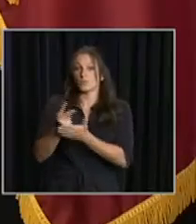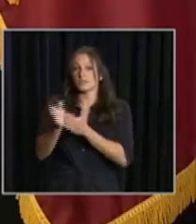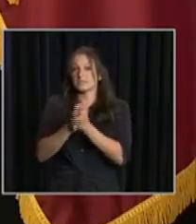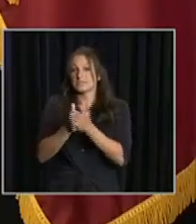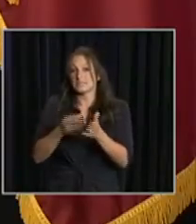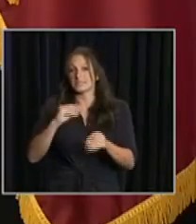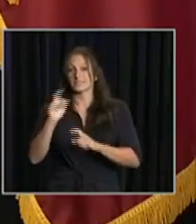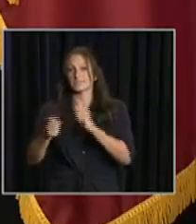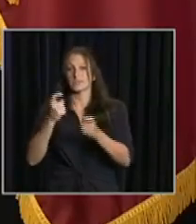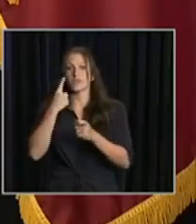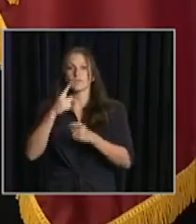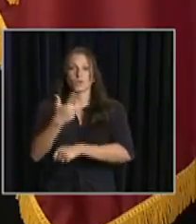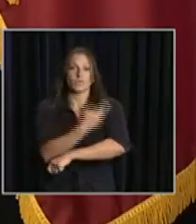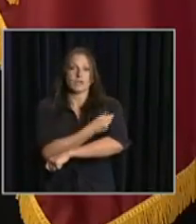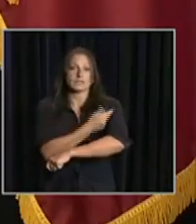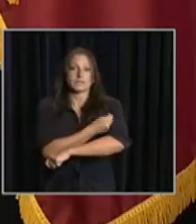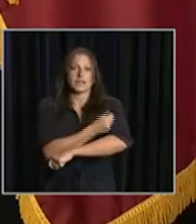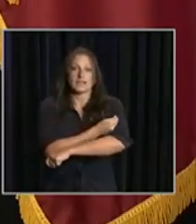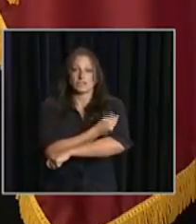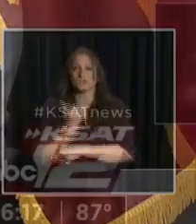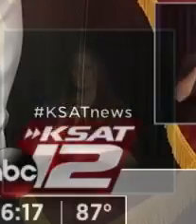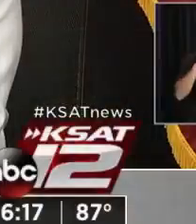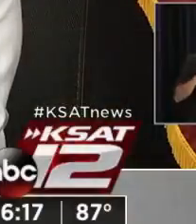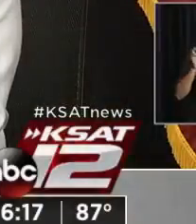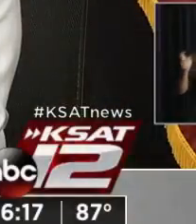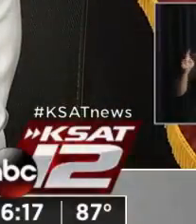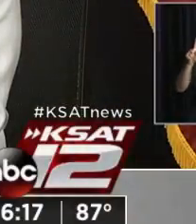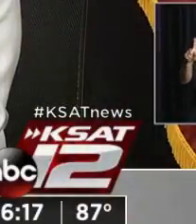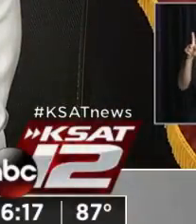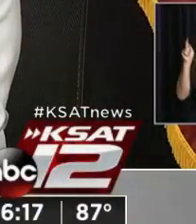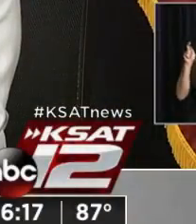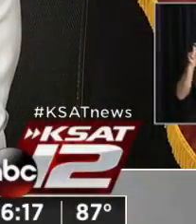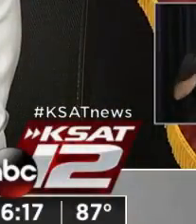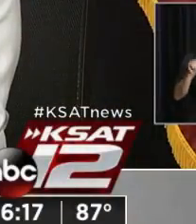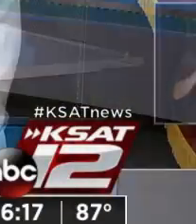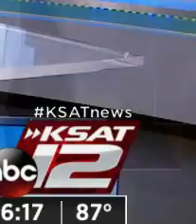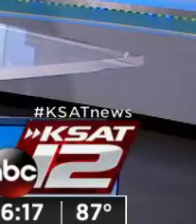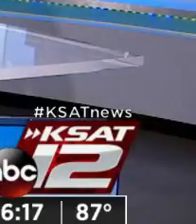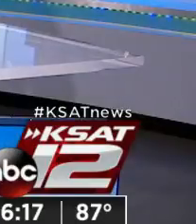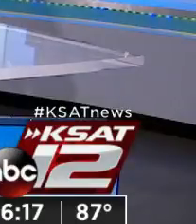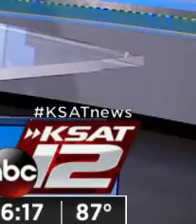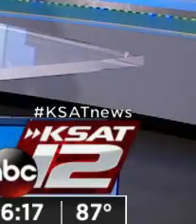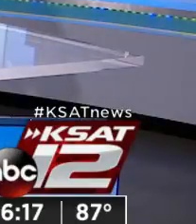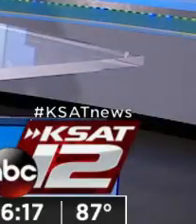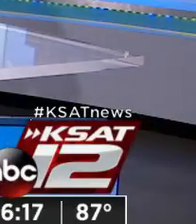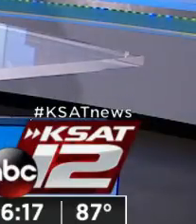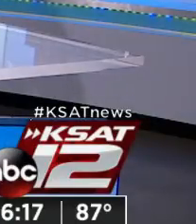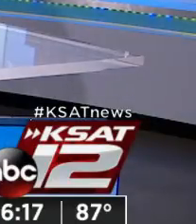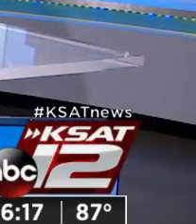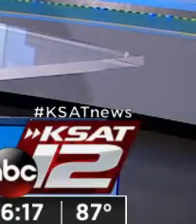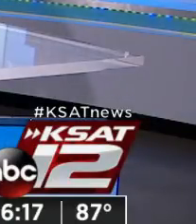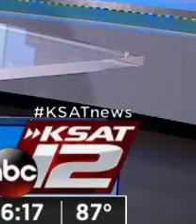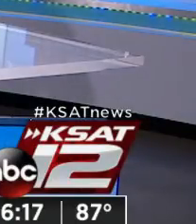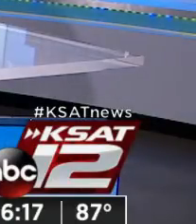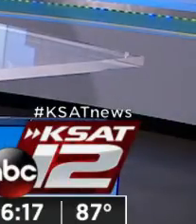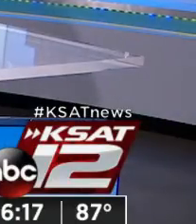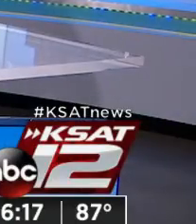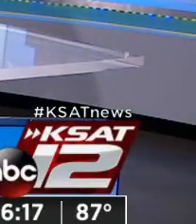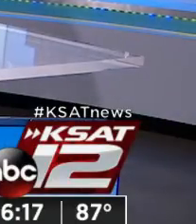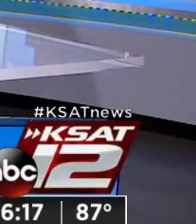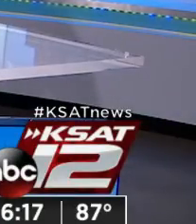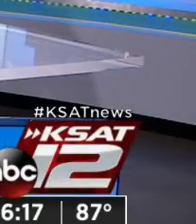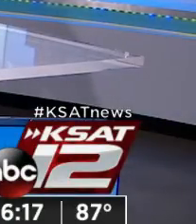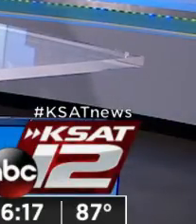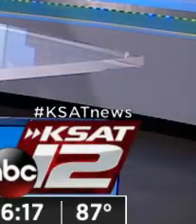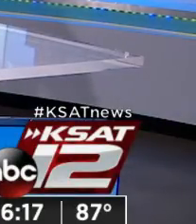will be offering $100 HEB gift cards. All right, so that's the very latest from City Hall. You heard from the mayor and the county judge. They